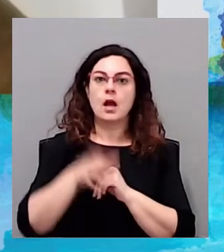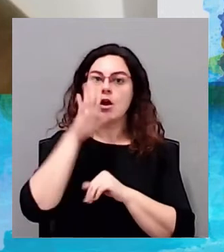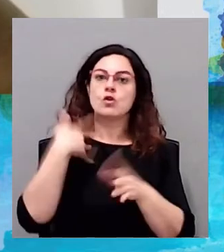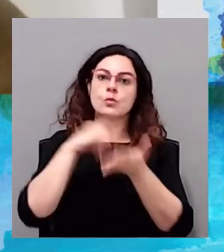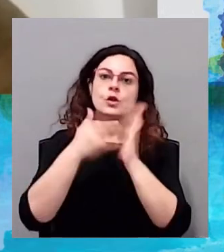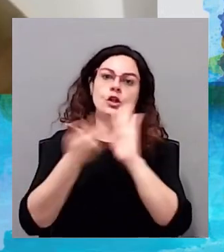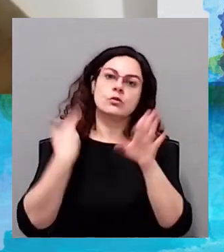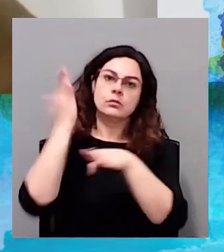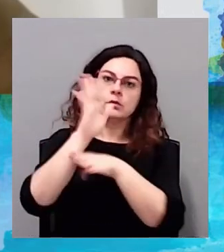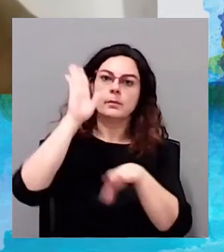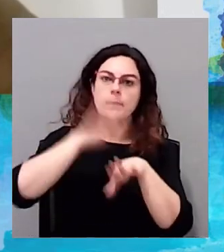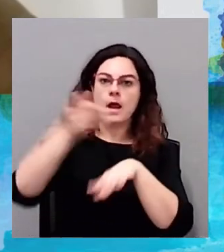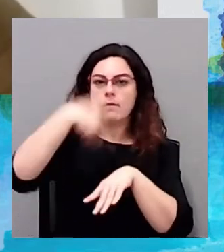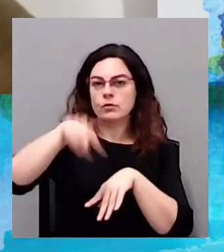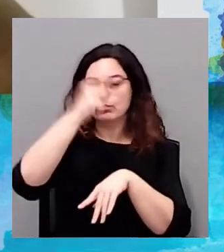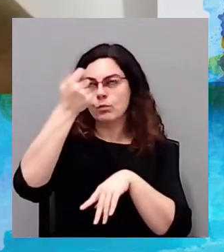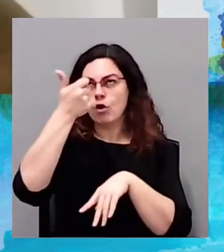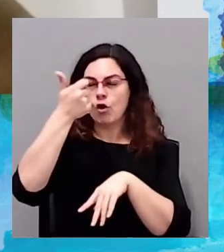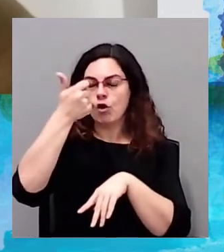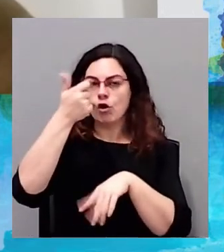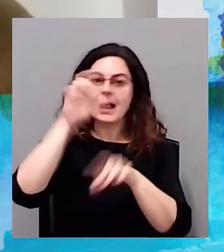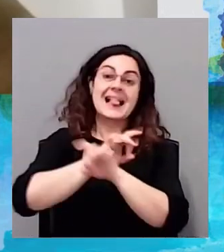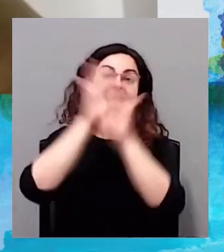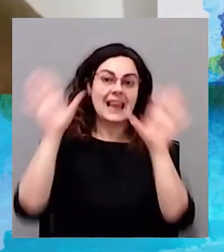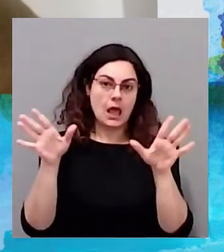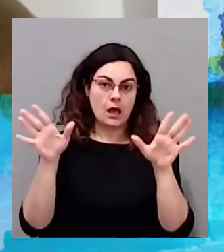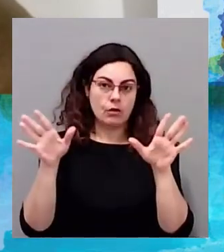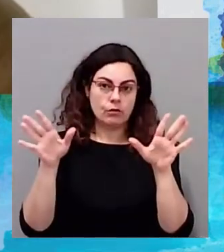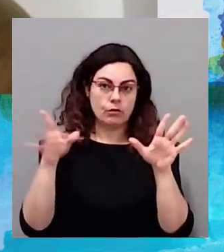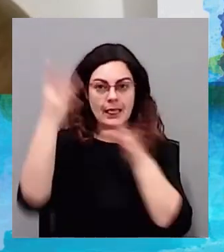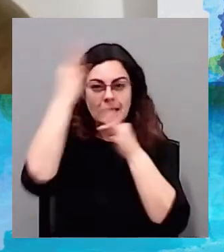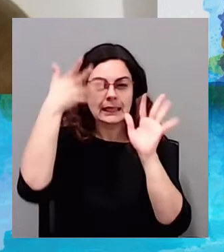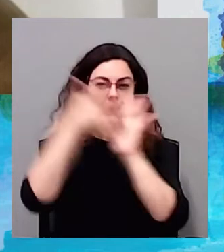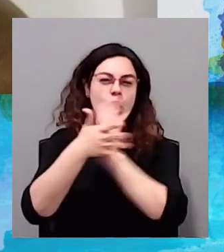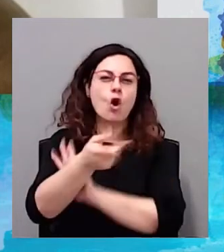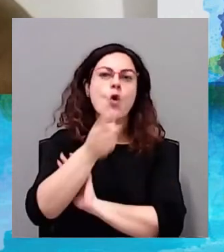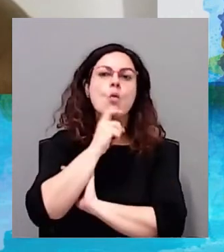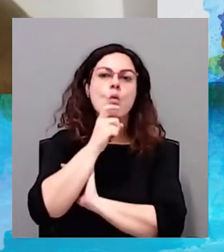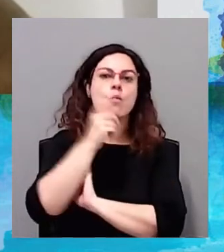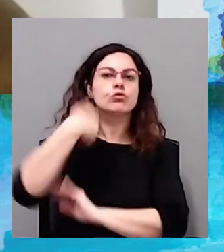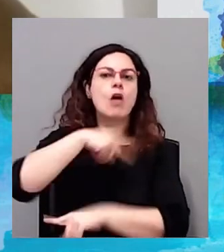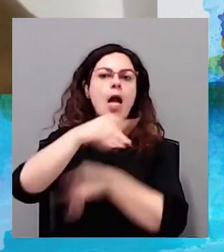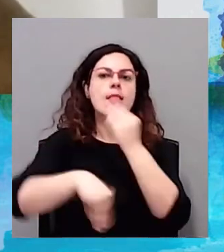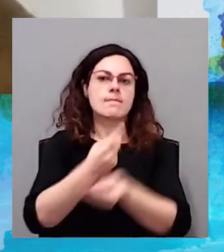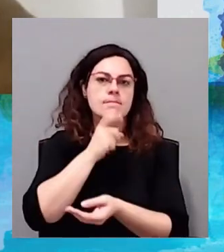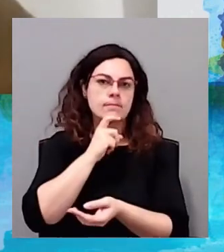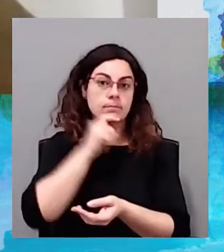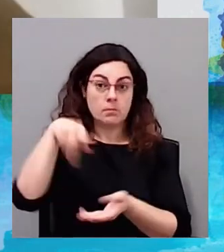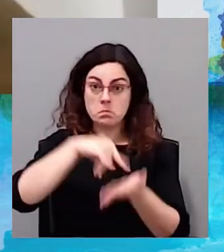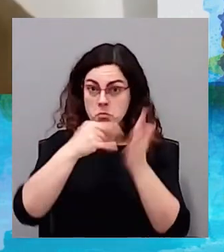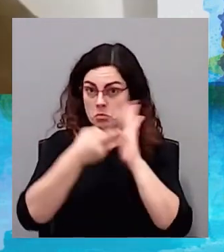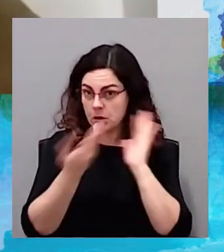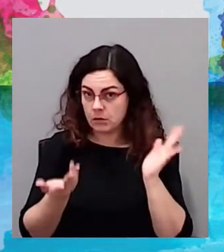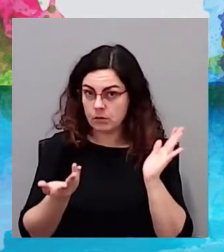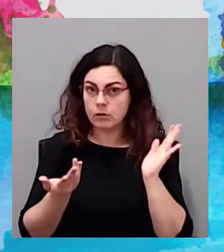a project just to give you an idea of a description. This